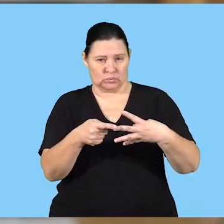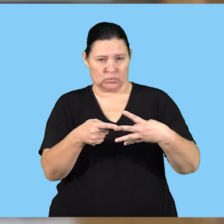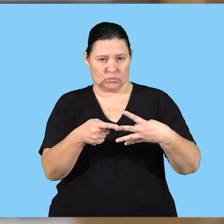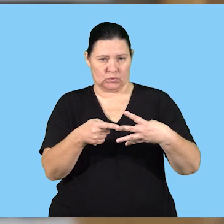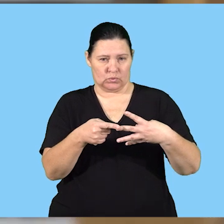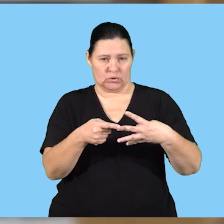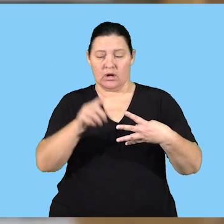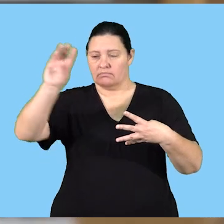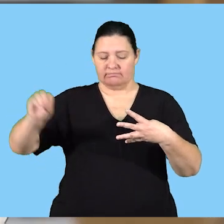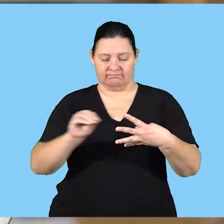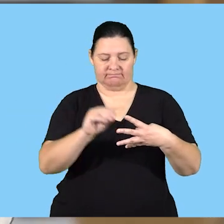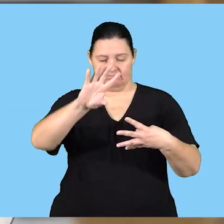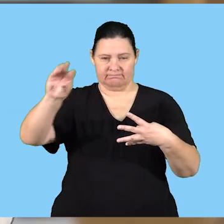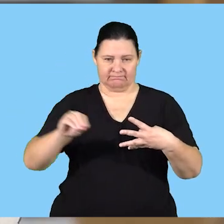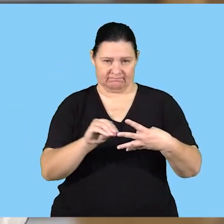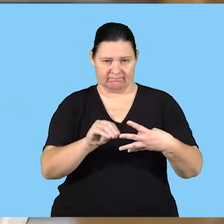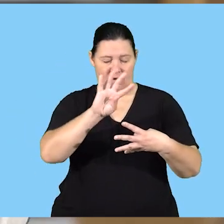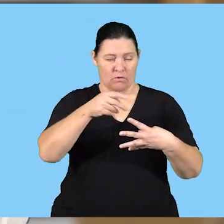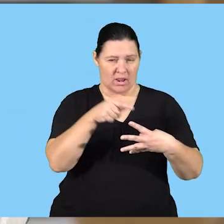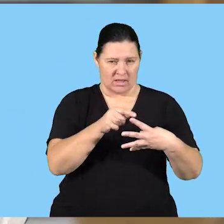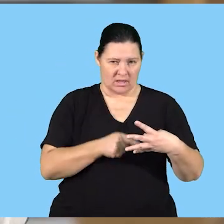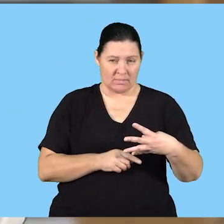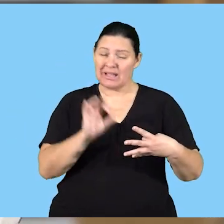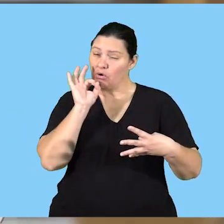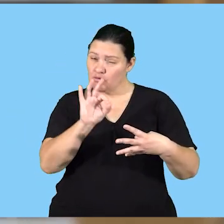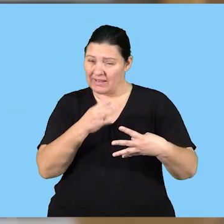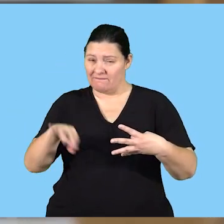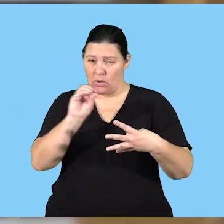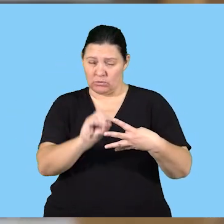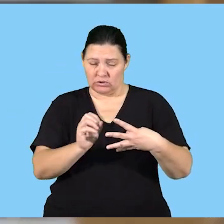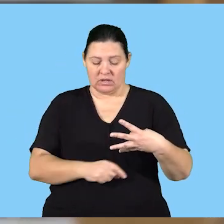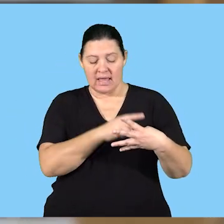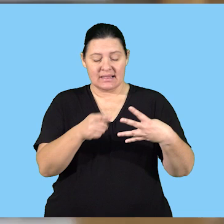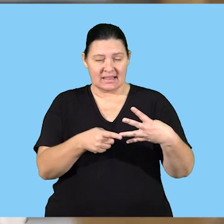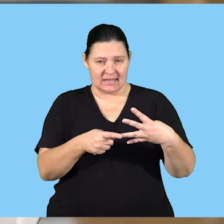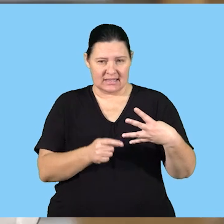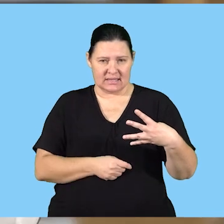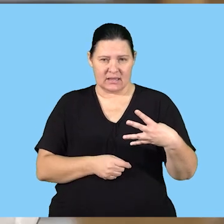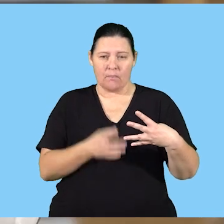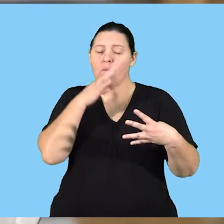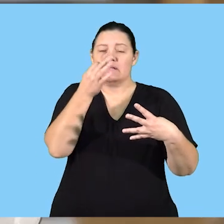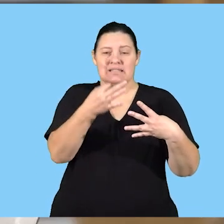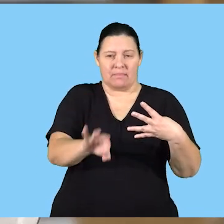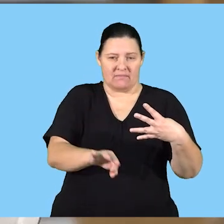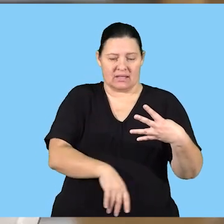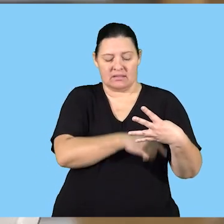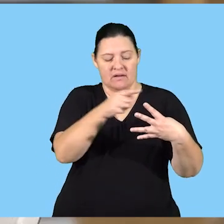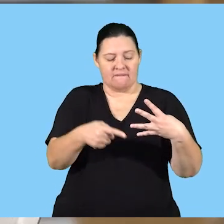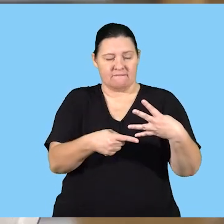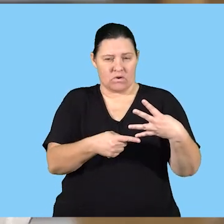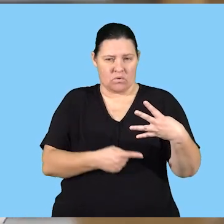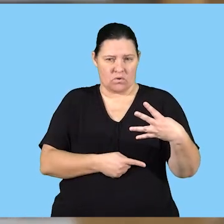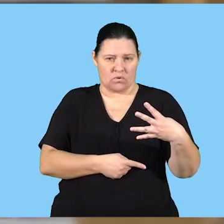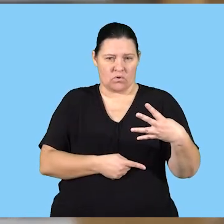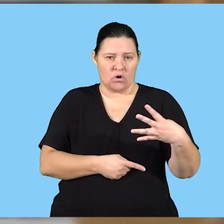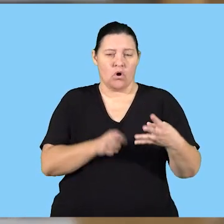number 2, you substitute into the formula and make sure you substitute the correct values. Step number 3, we simplify,